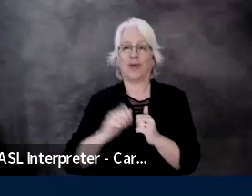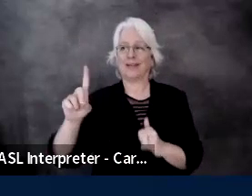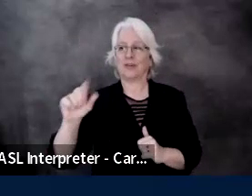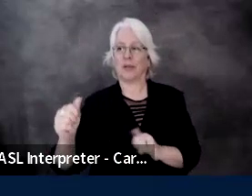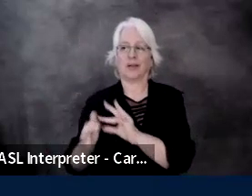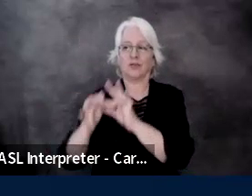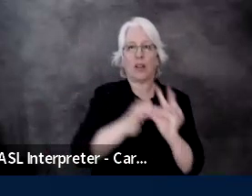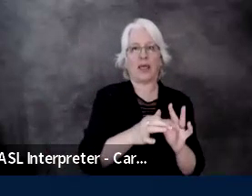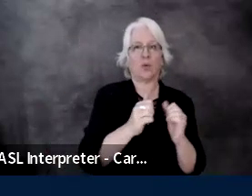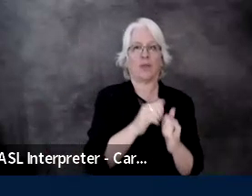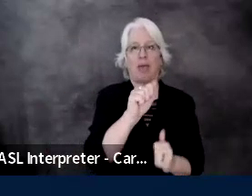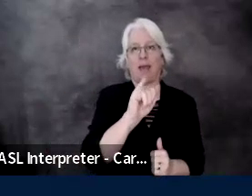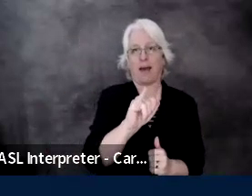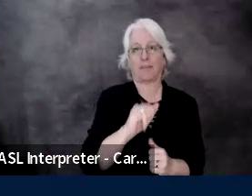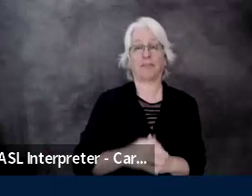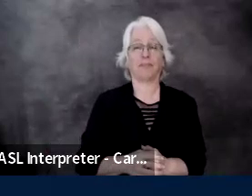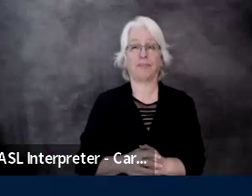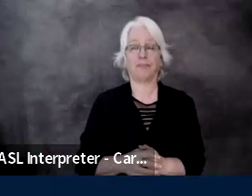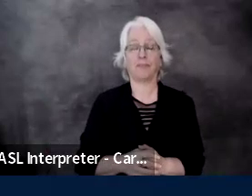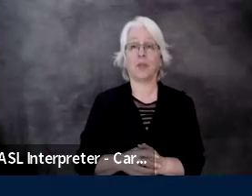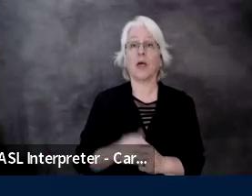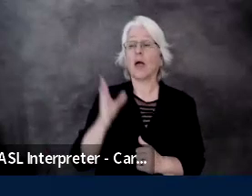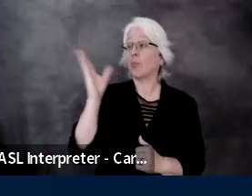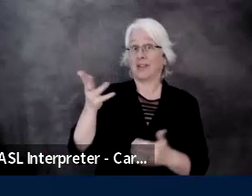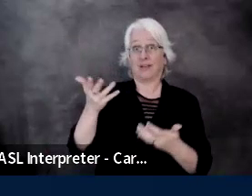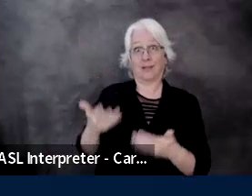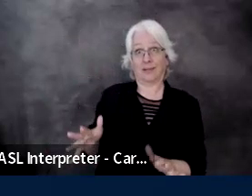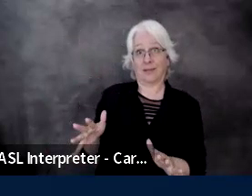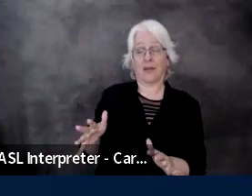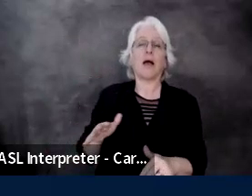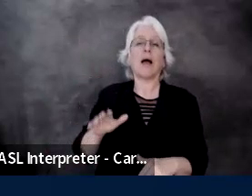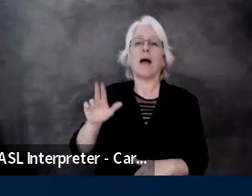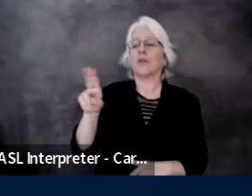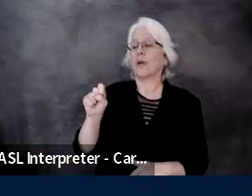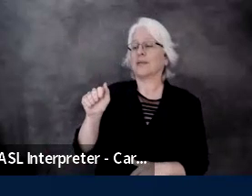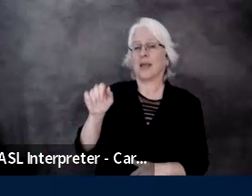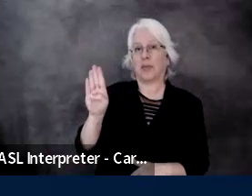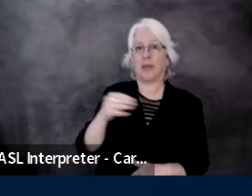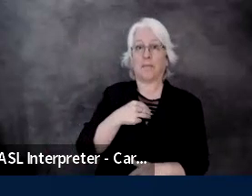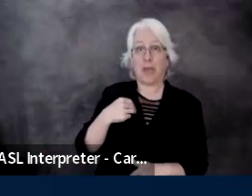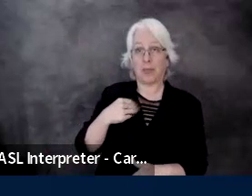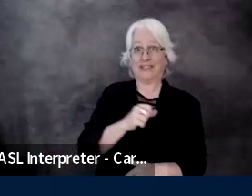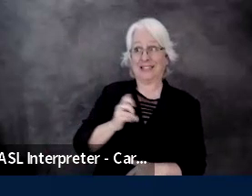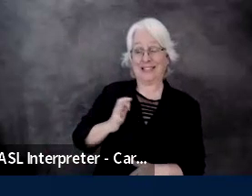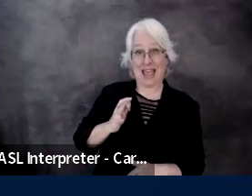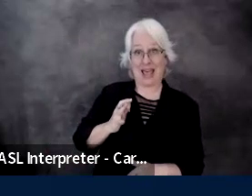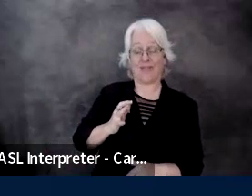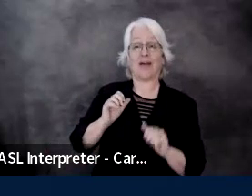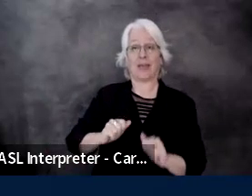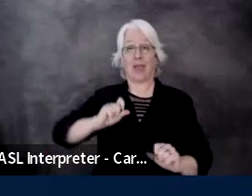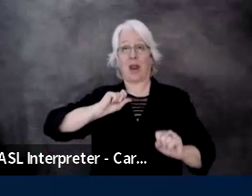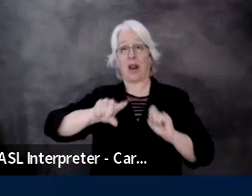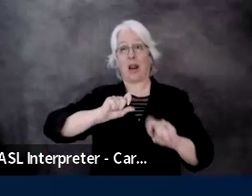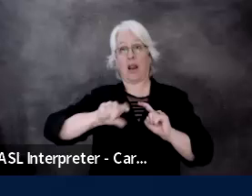AI. Following the presentations, Access Board members and staff will be able to ask